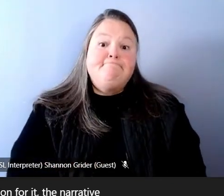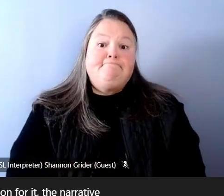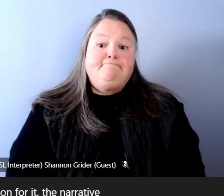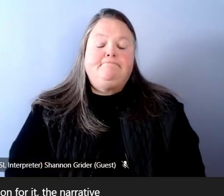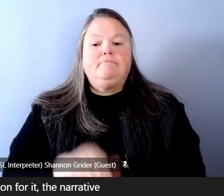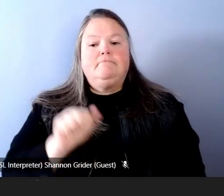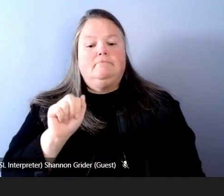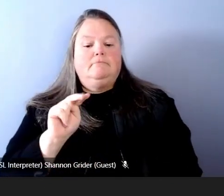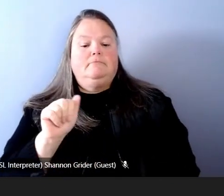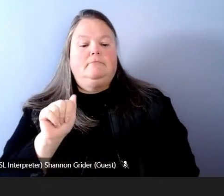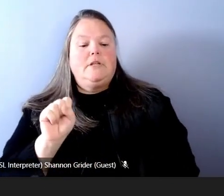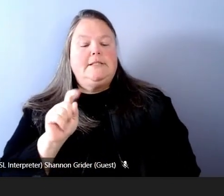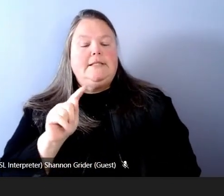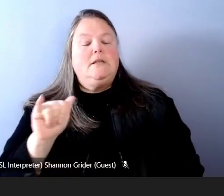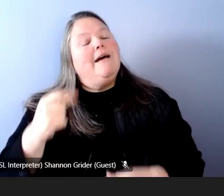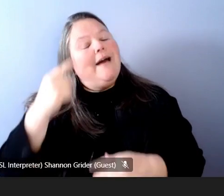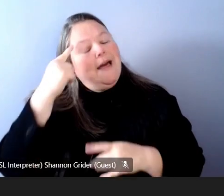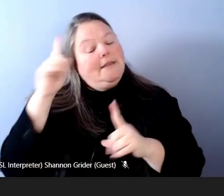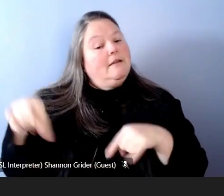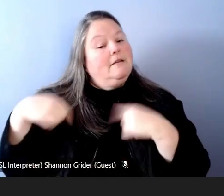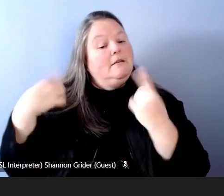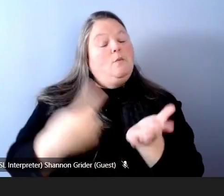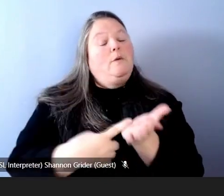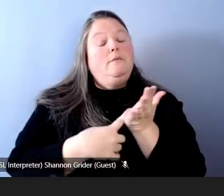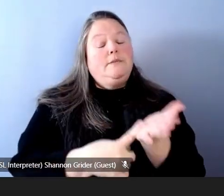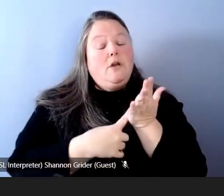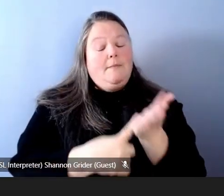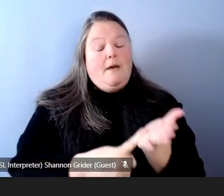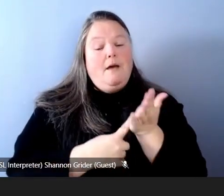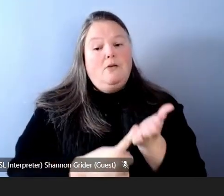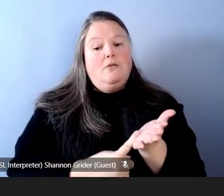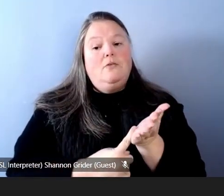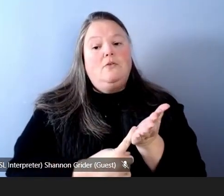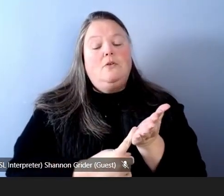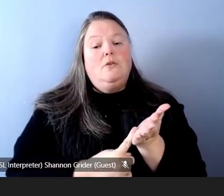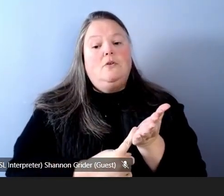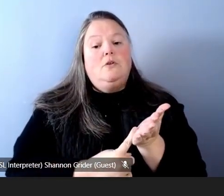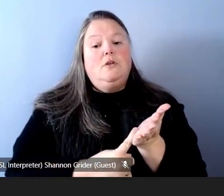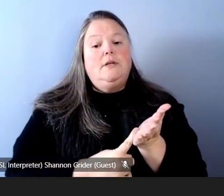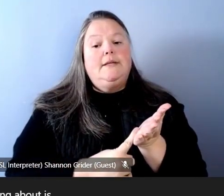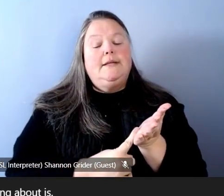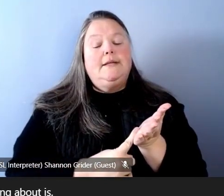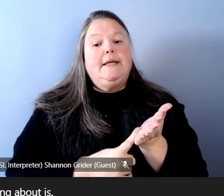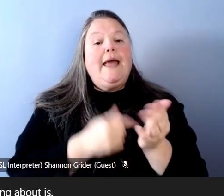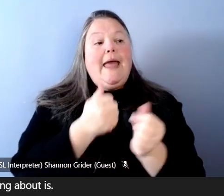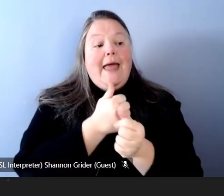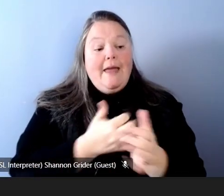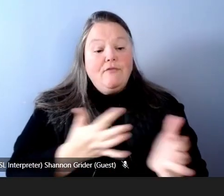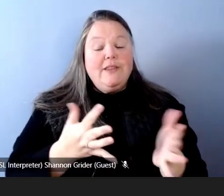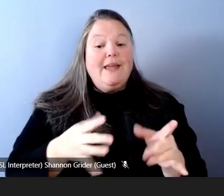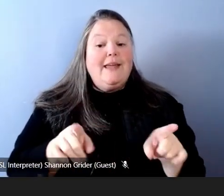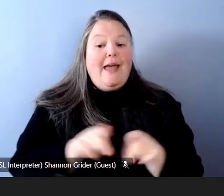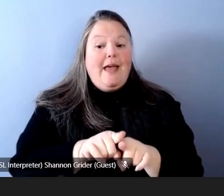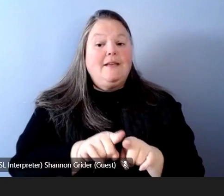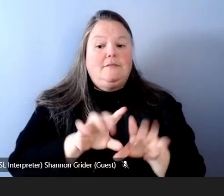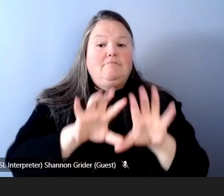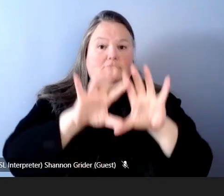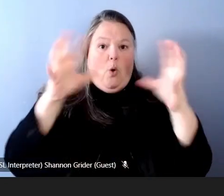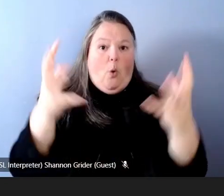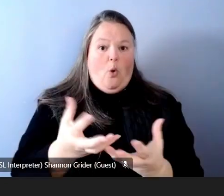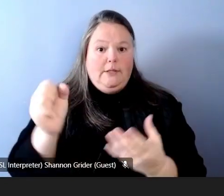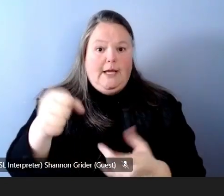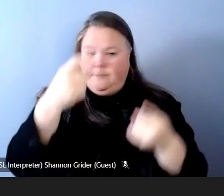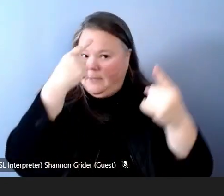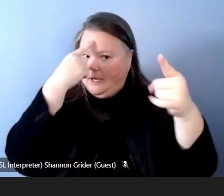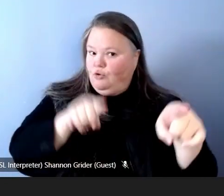I kind of feel like what we've been talking about is like everything as a whole, but I agreeing with